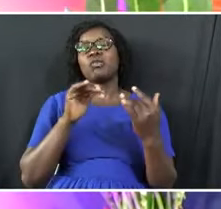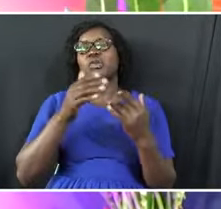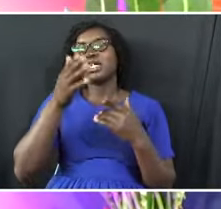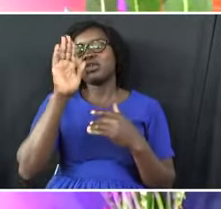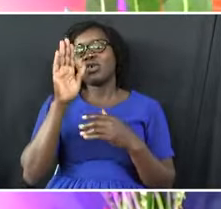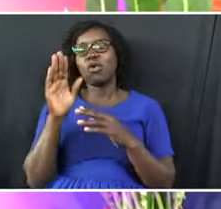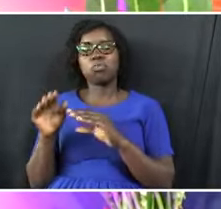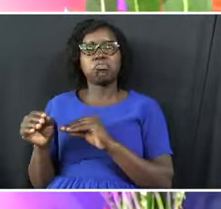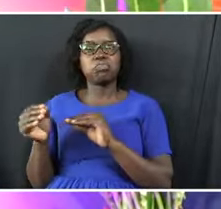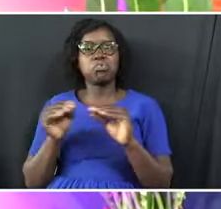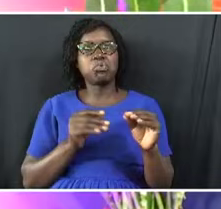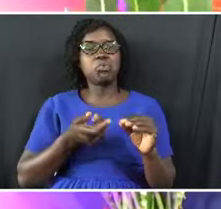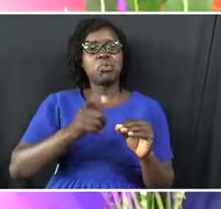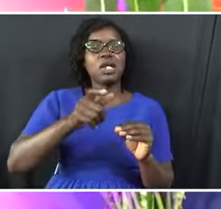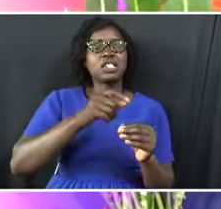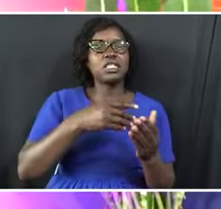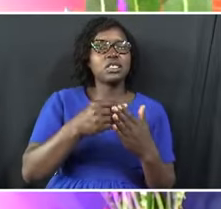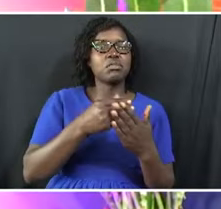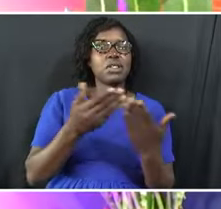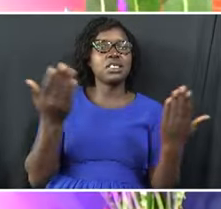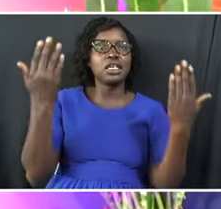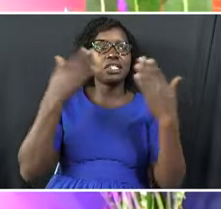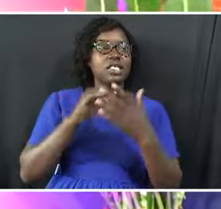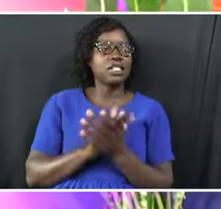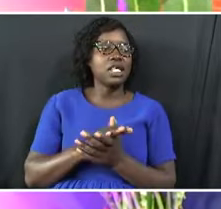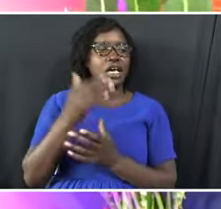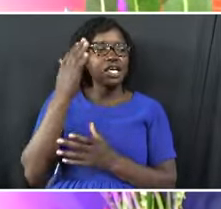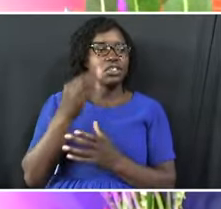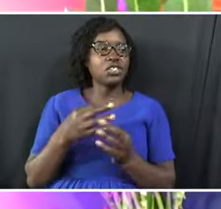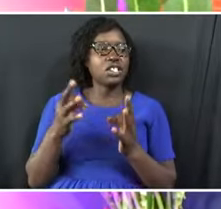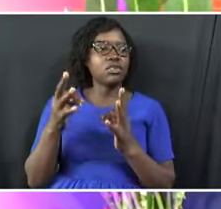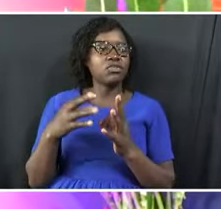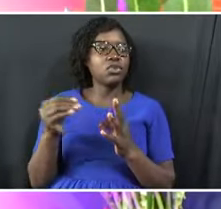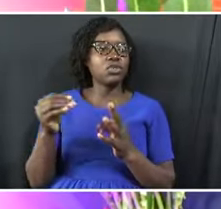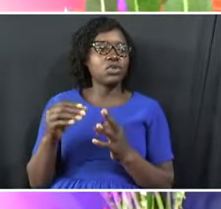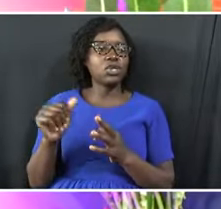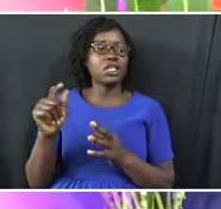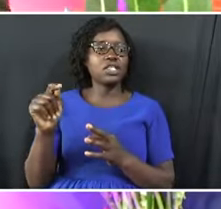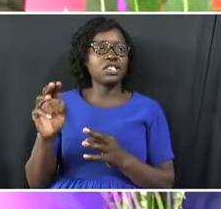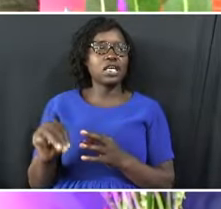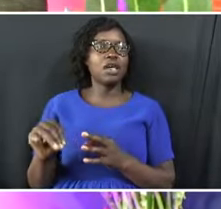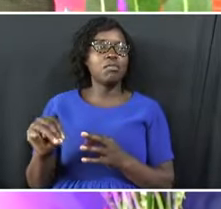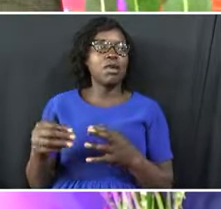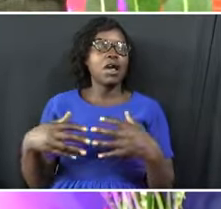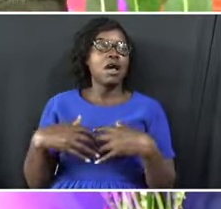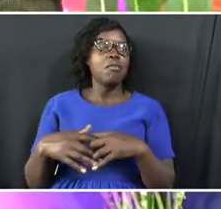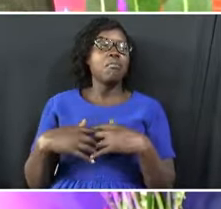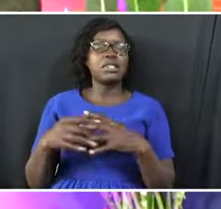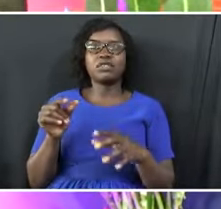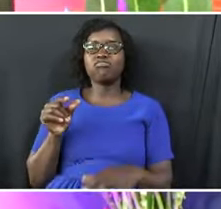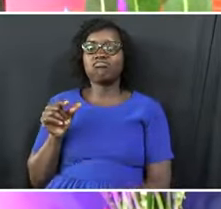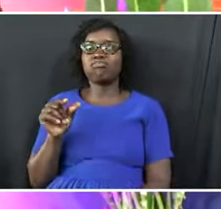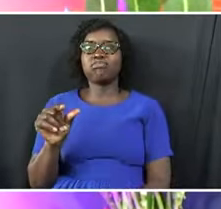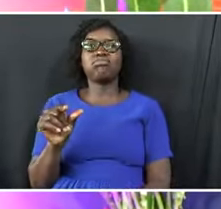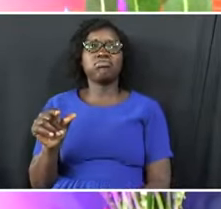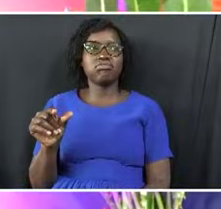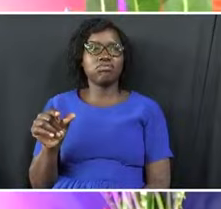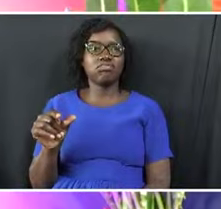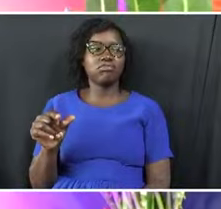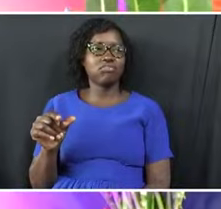in there. So I don't know whether you have ever gone to an ATM machine after inserting that card of